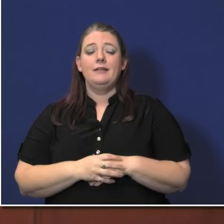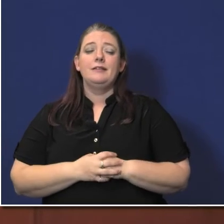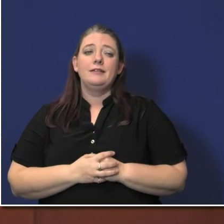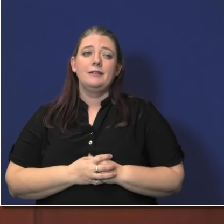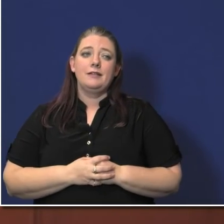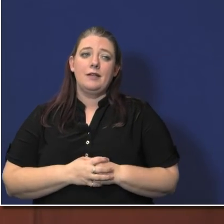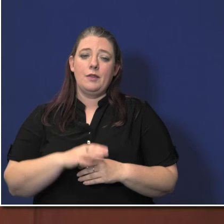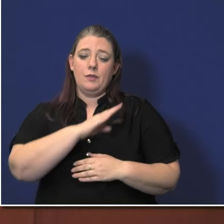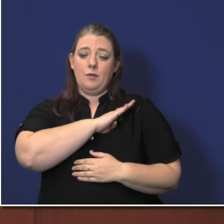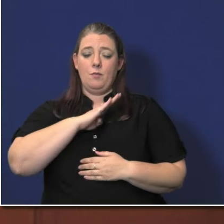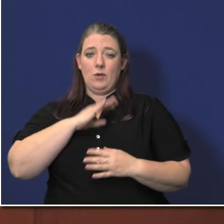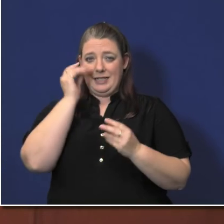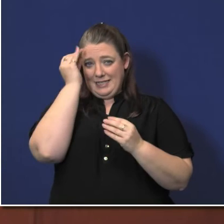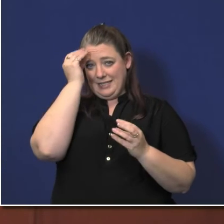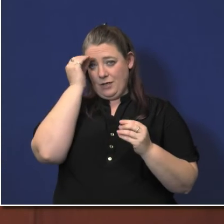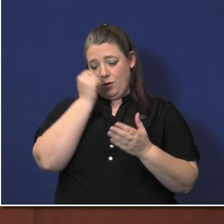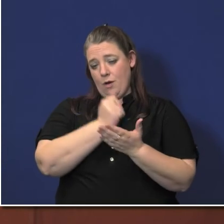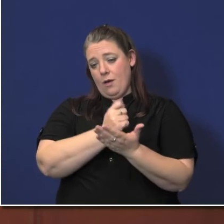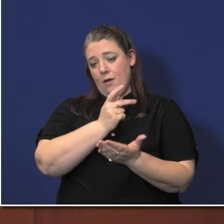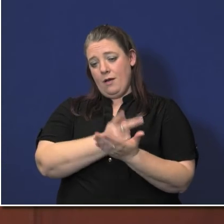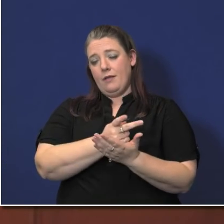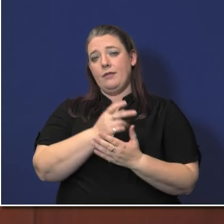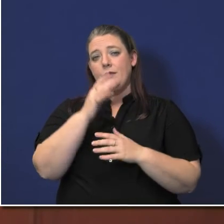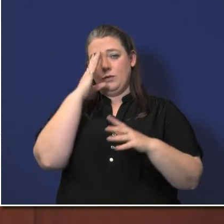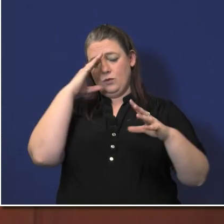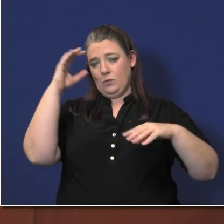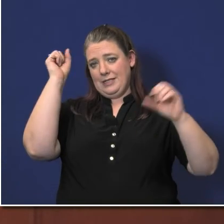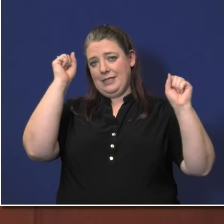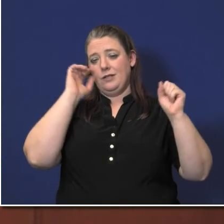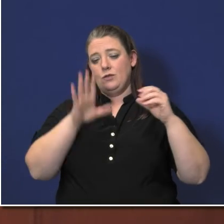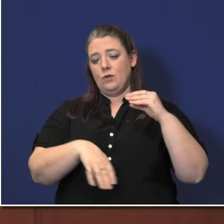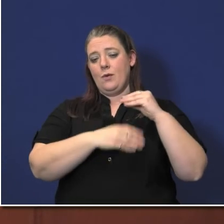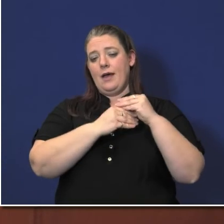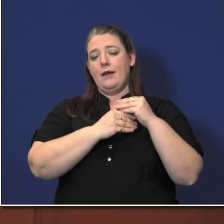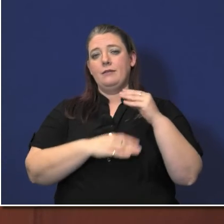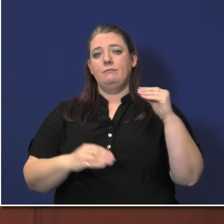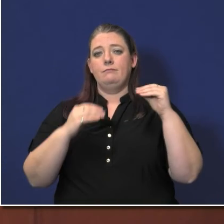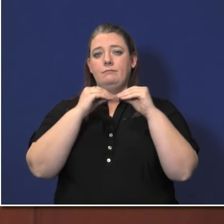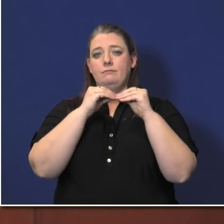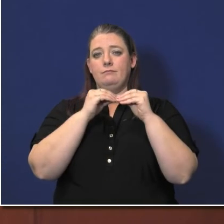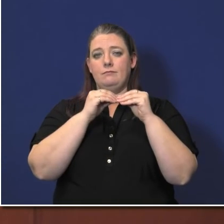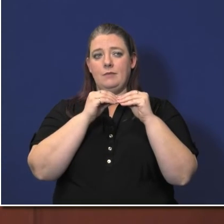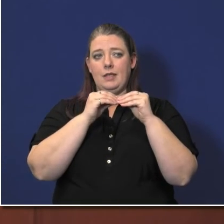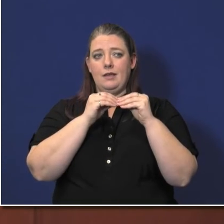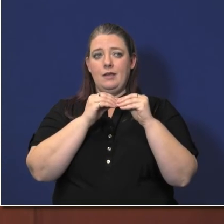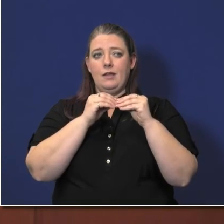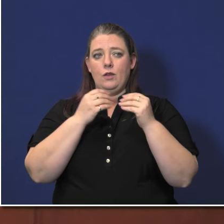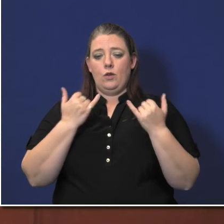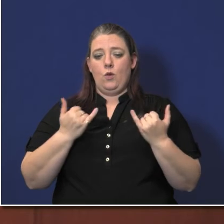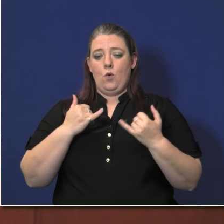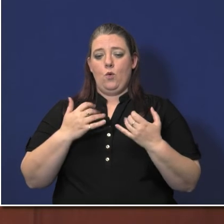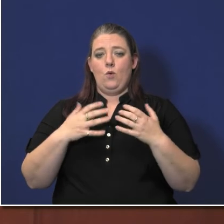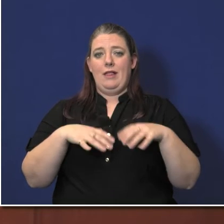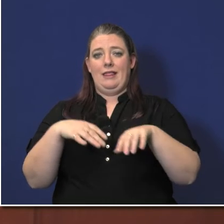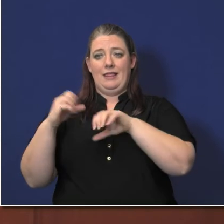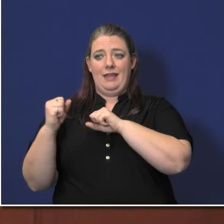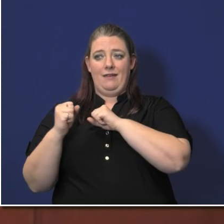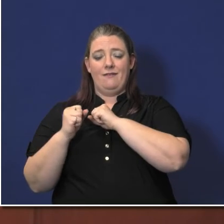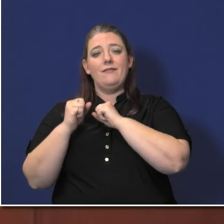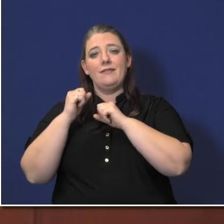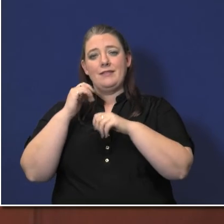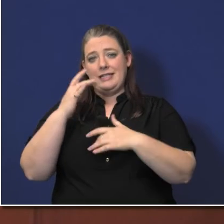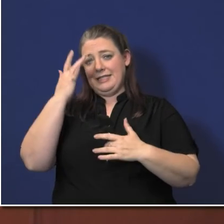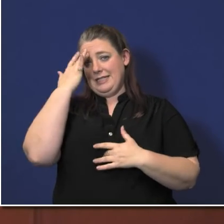The board consider authorizing the superintendent to add additional local leave sick days to board policy